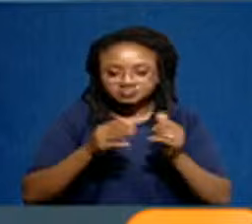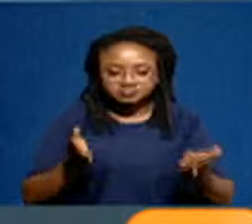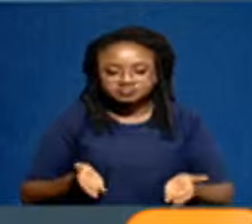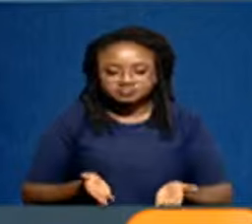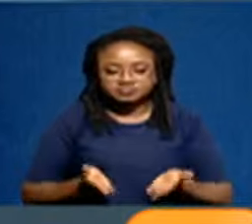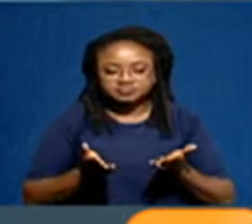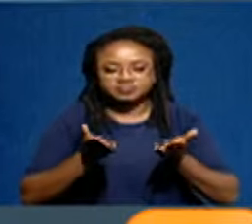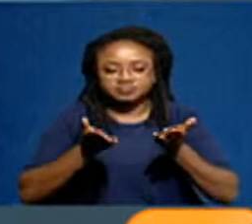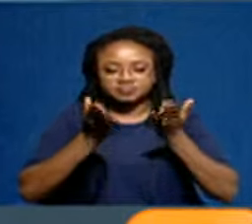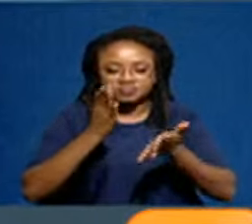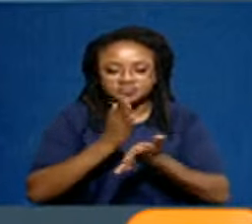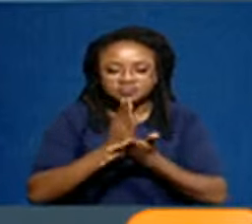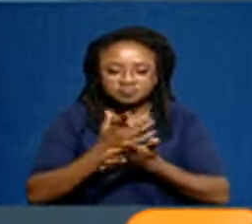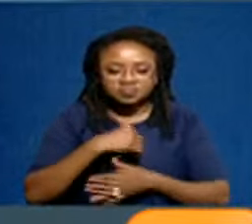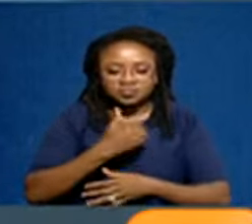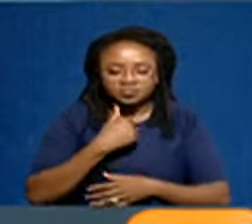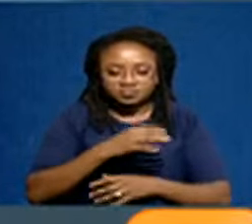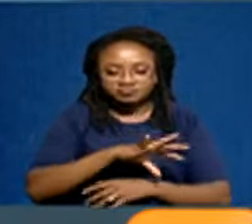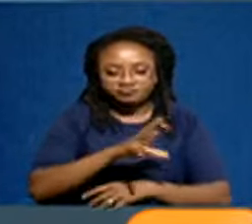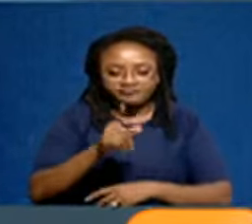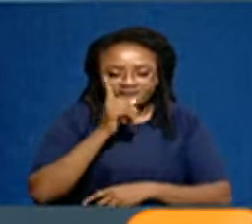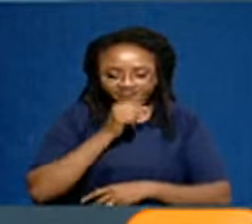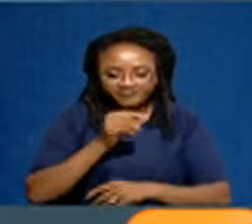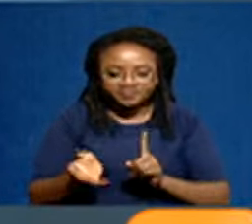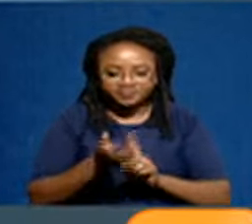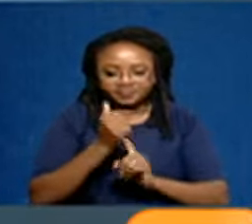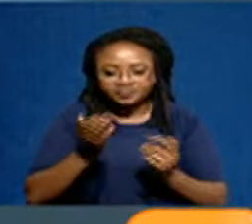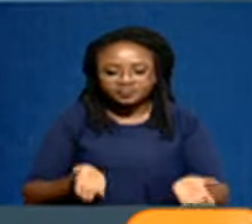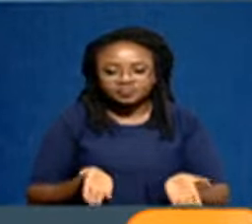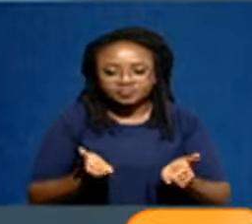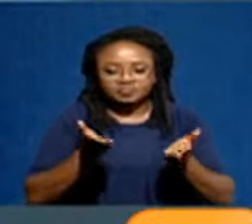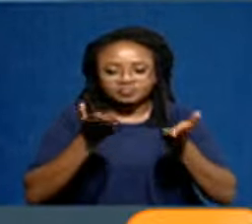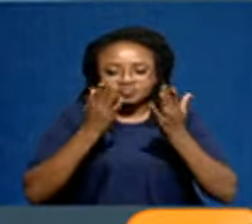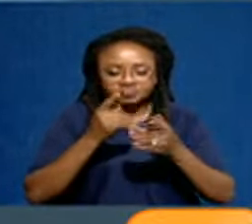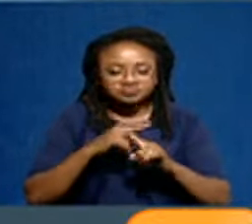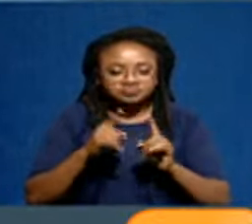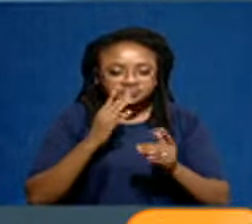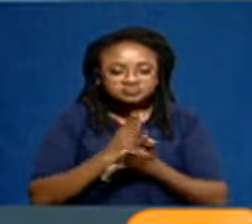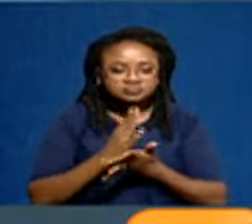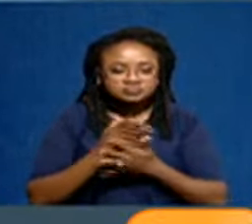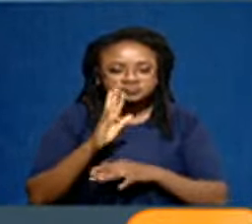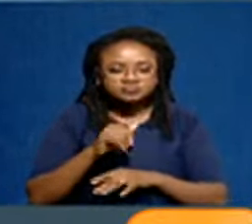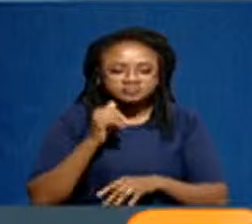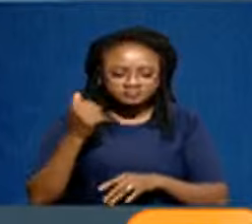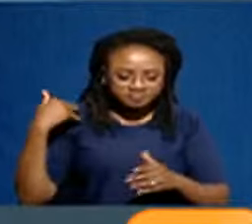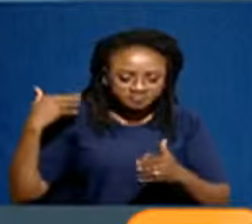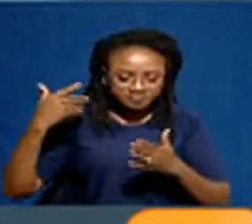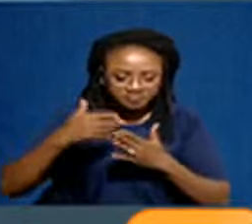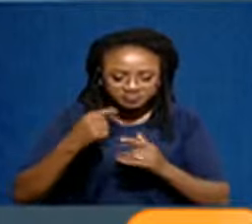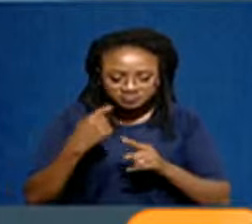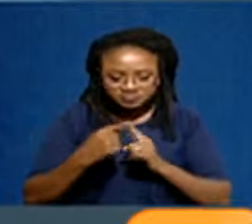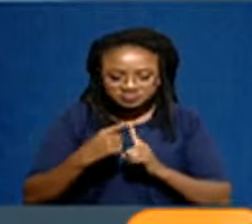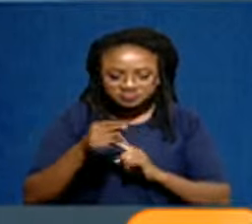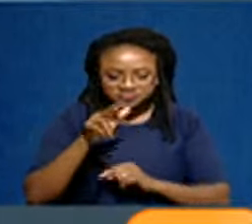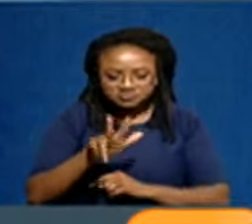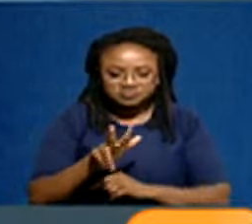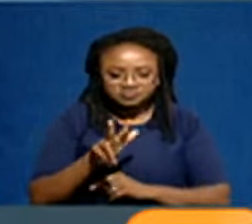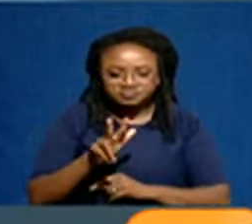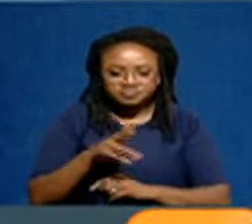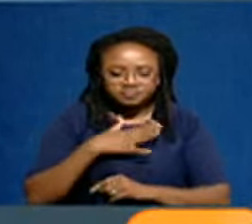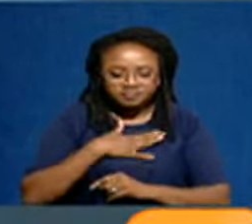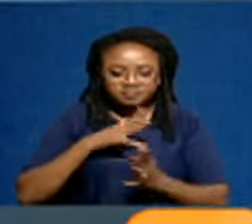counties that have really done promotions since 2017. As a matter of fact, since for the last 3 years, our